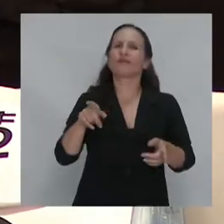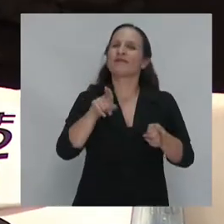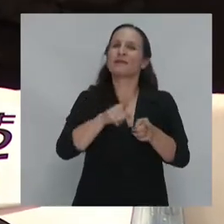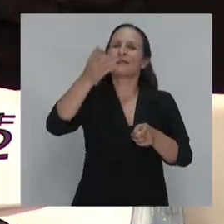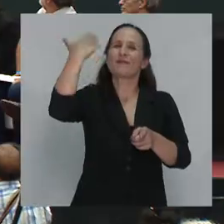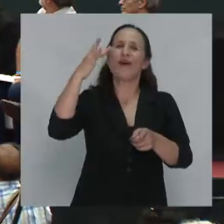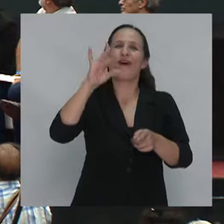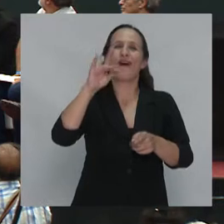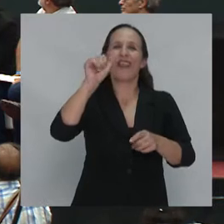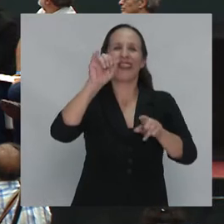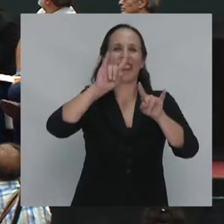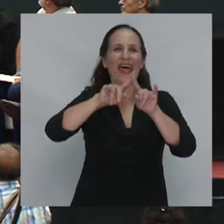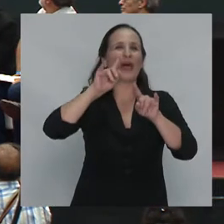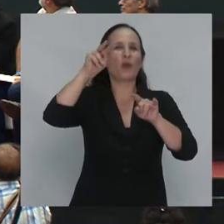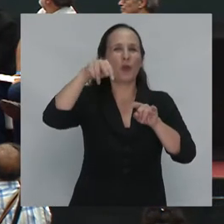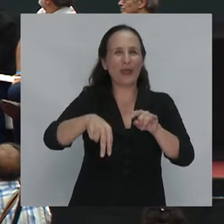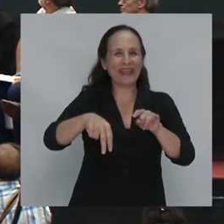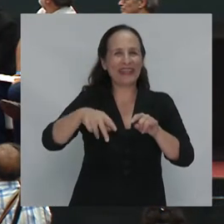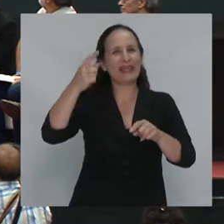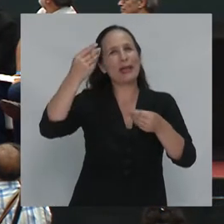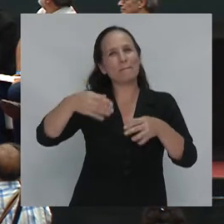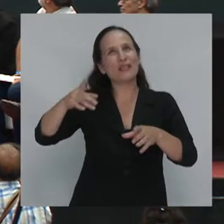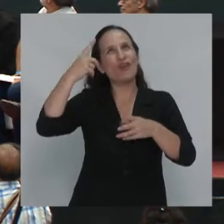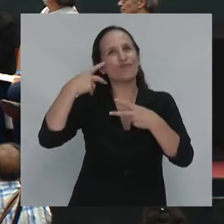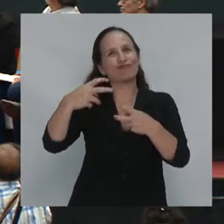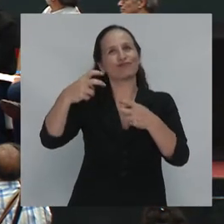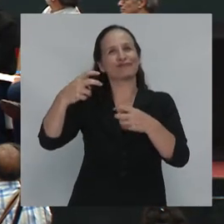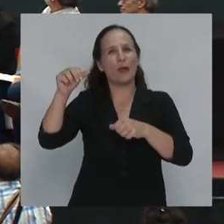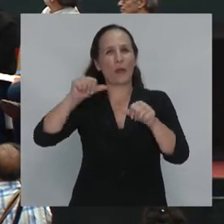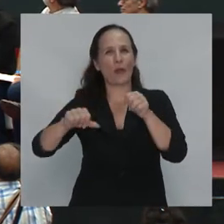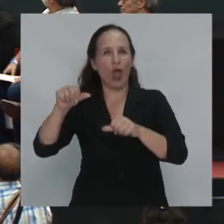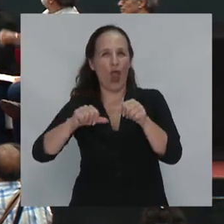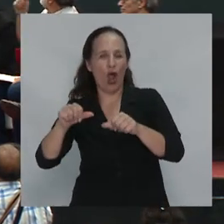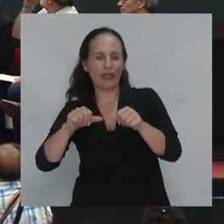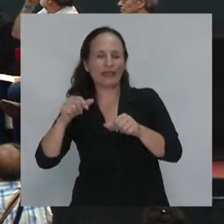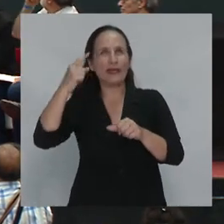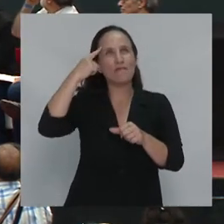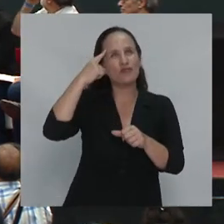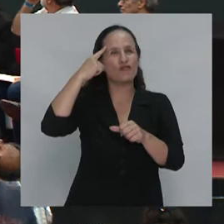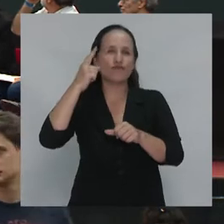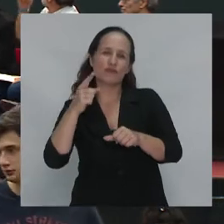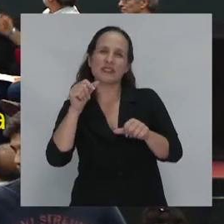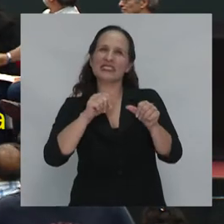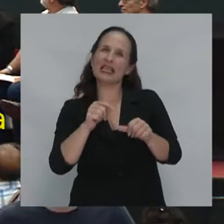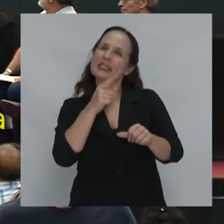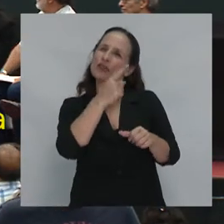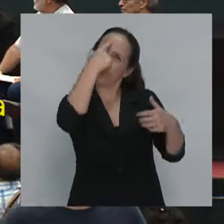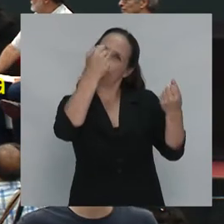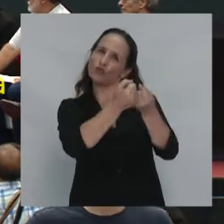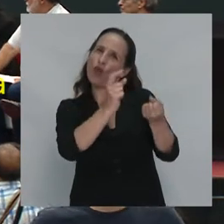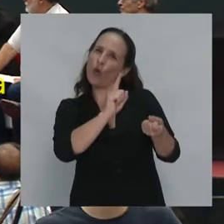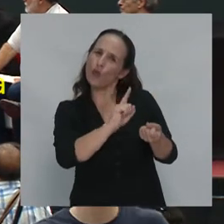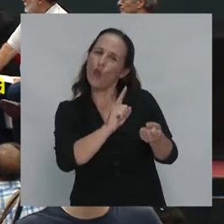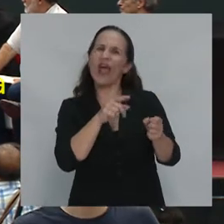view of this or Eve was a feminist and the snake was ambiguous that's not going to help you because the story is